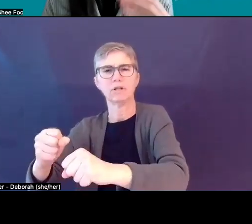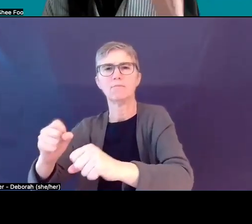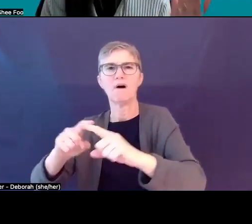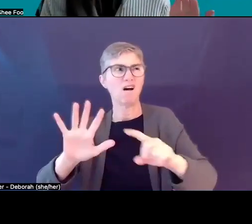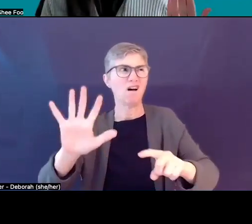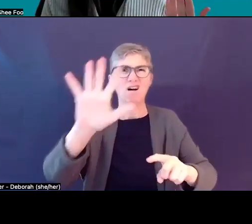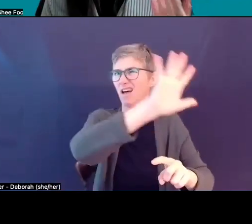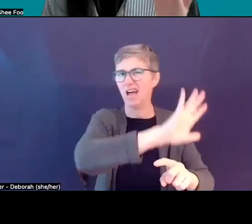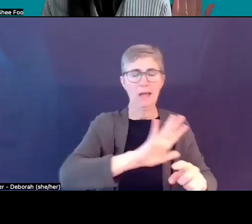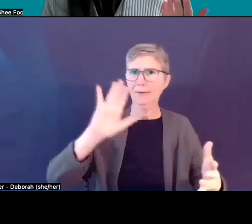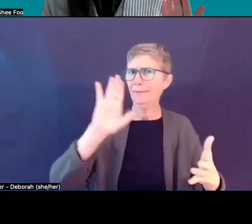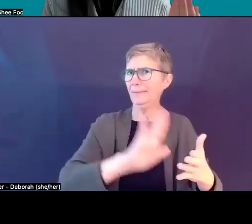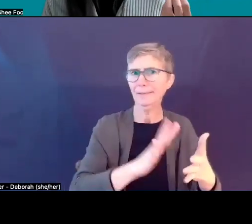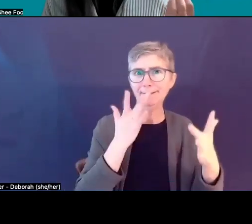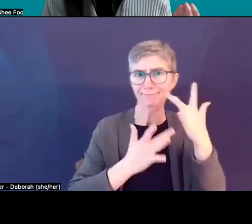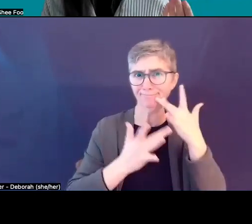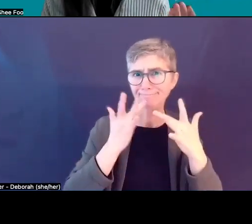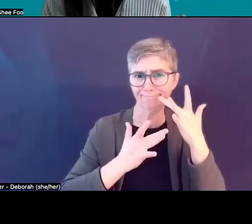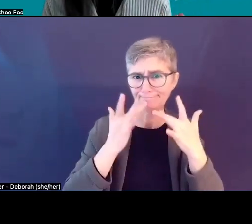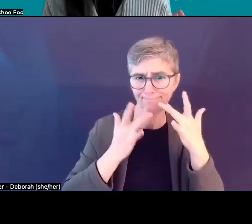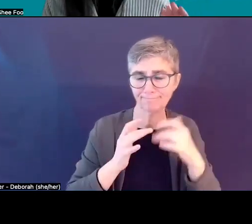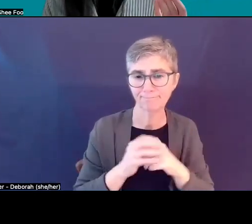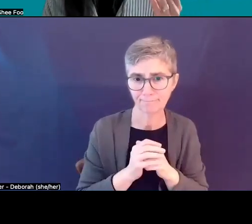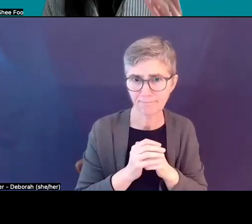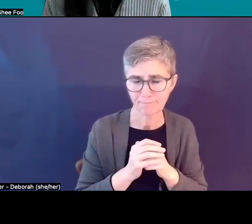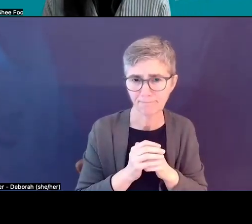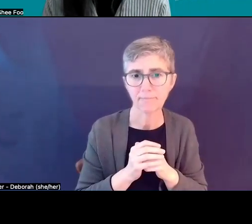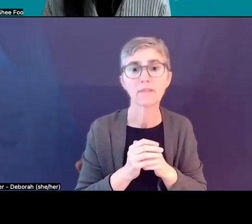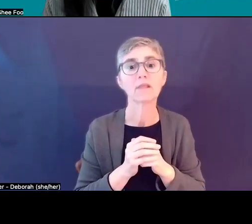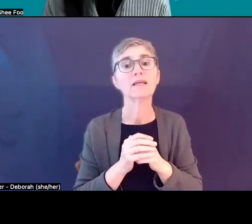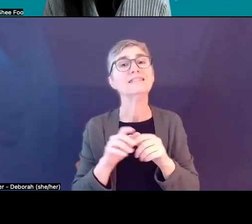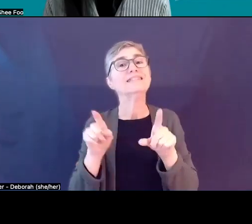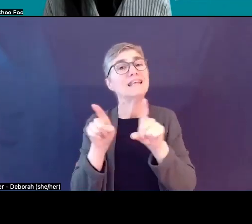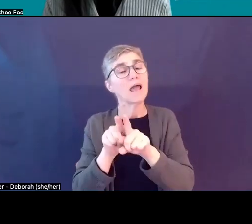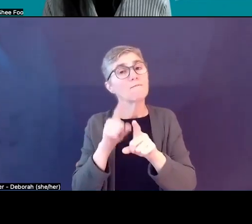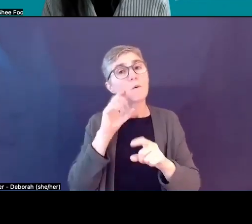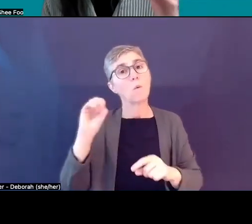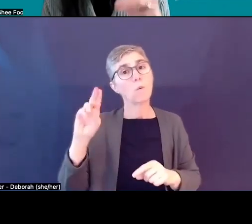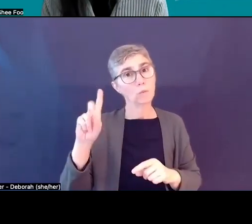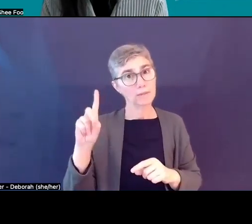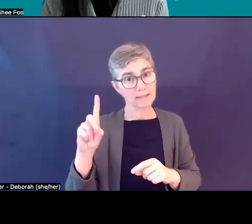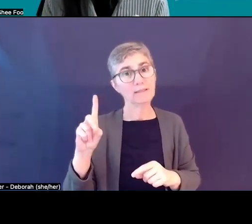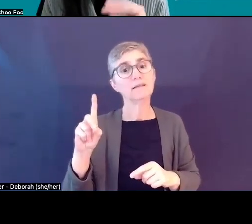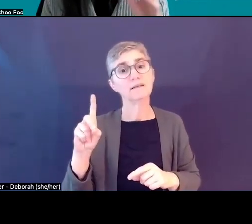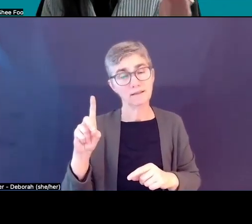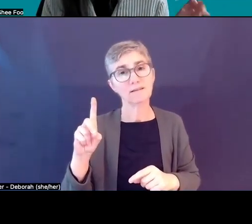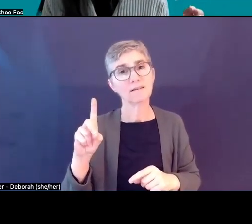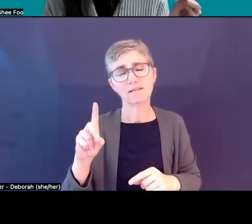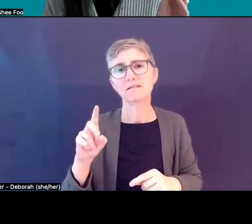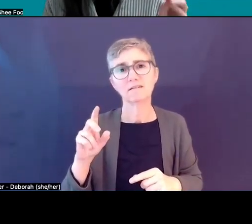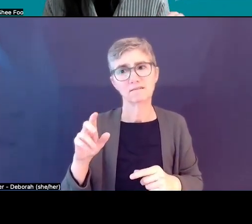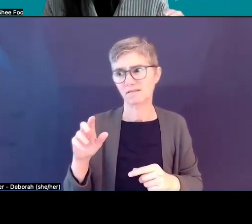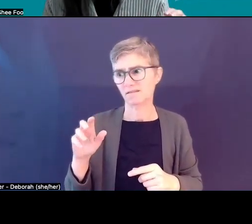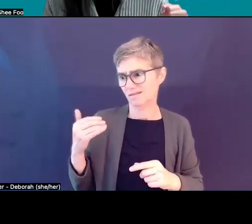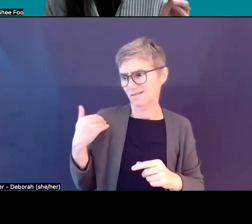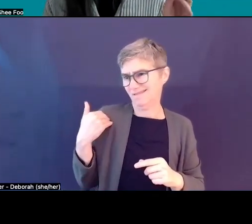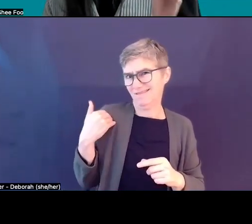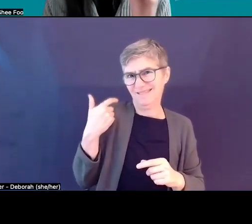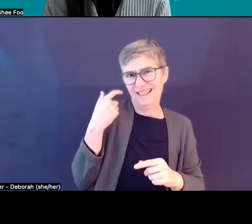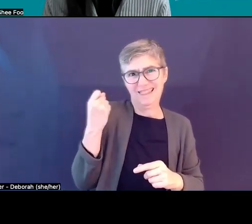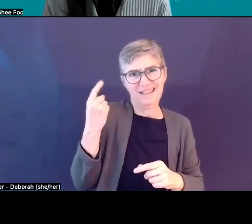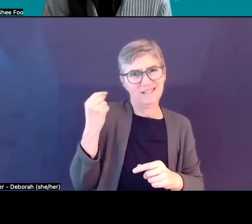is also a similar picture of underutilization for opioid use disorder. So in 2024, only